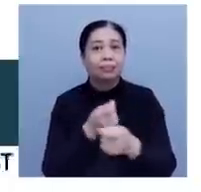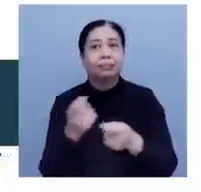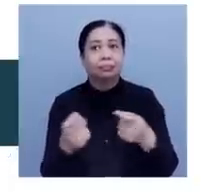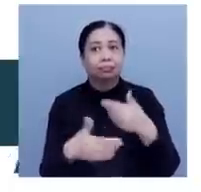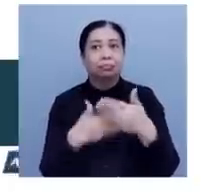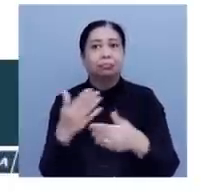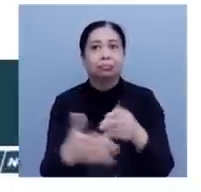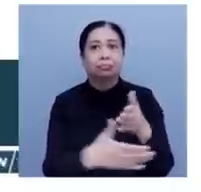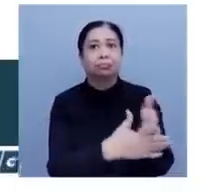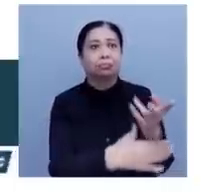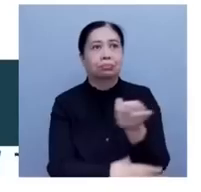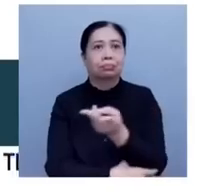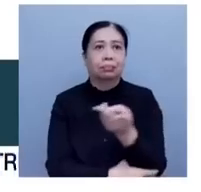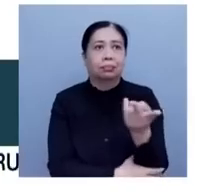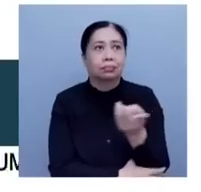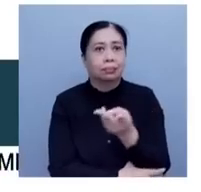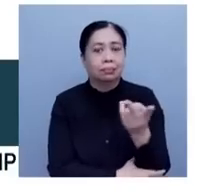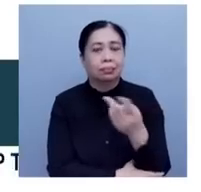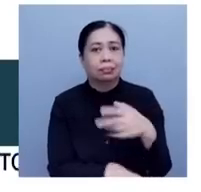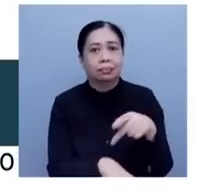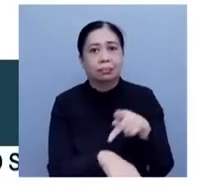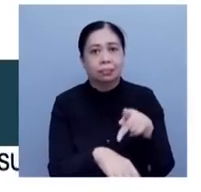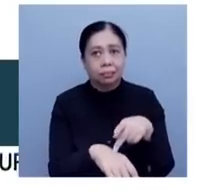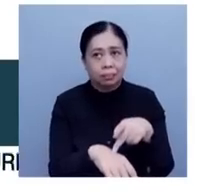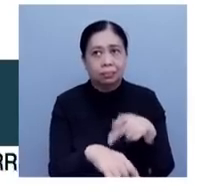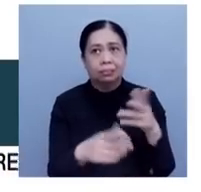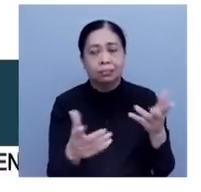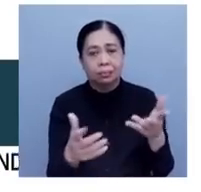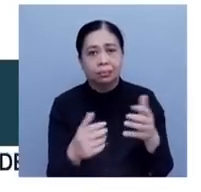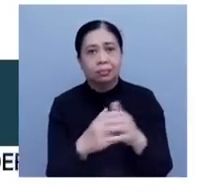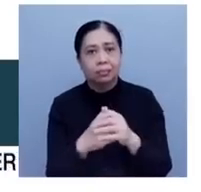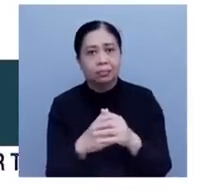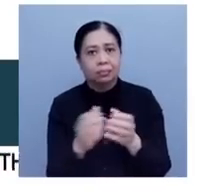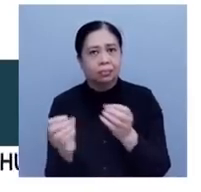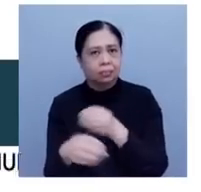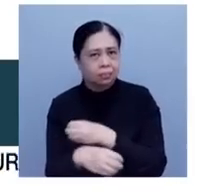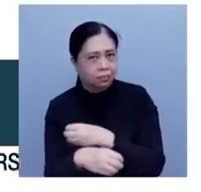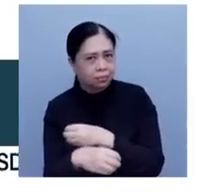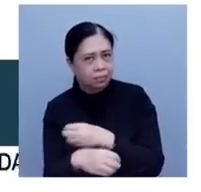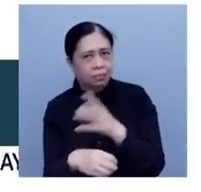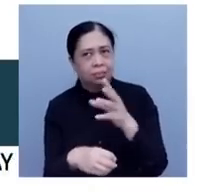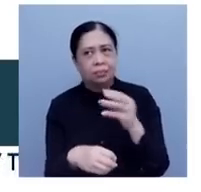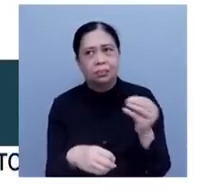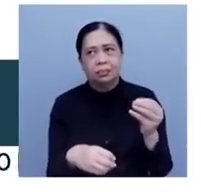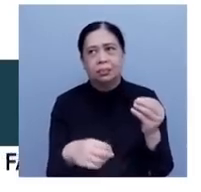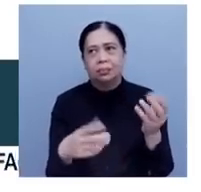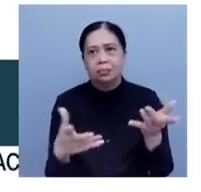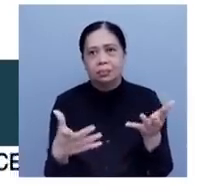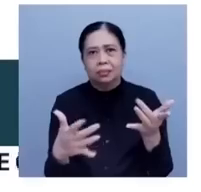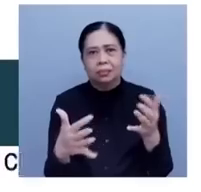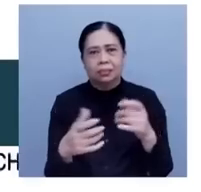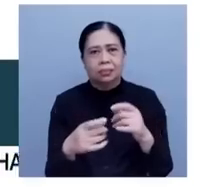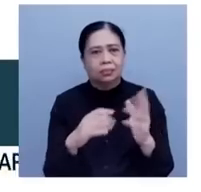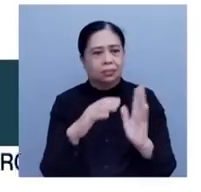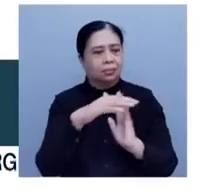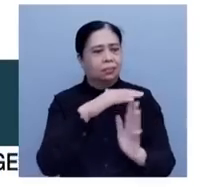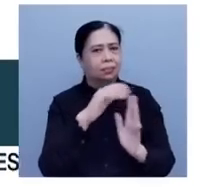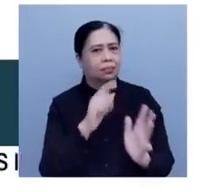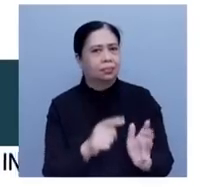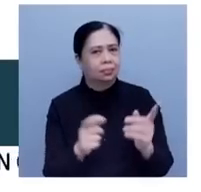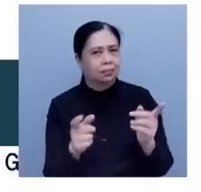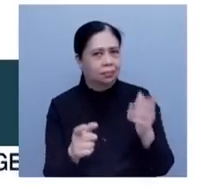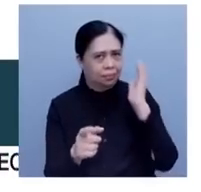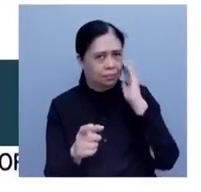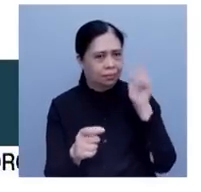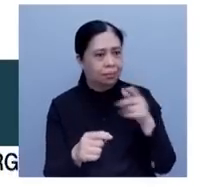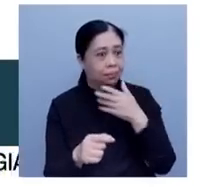between the country, that the office, and the clients, which they see